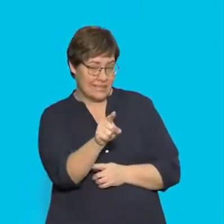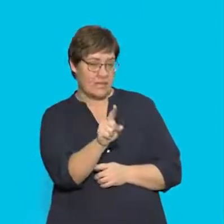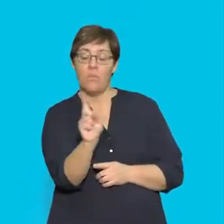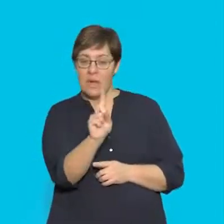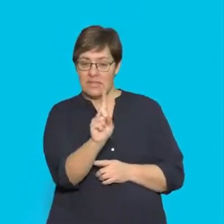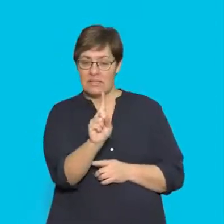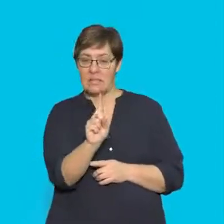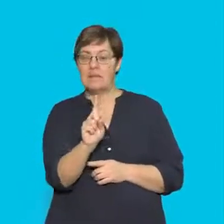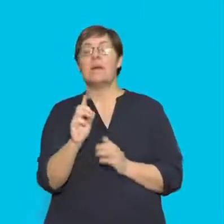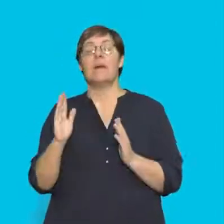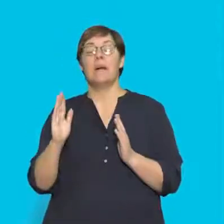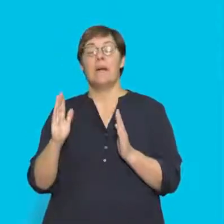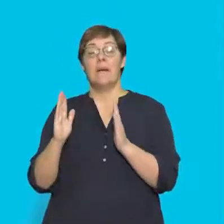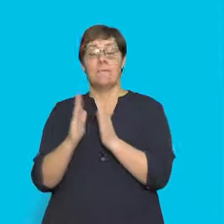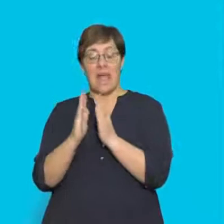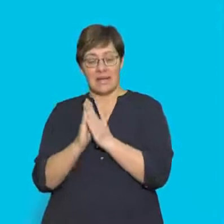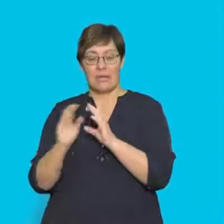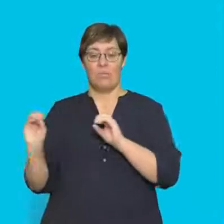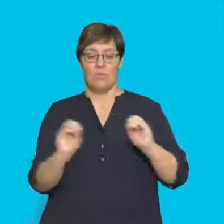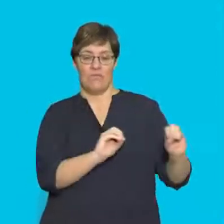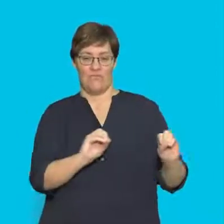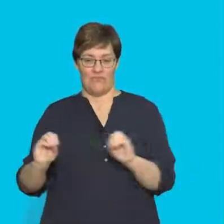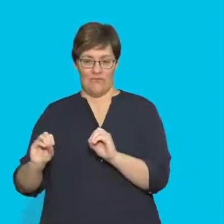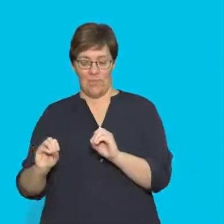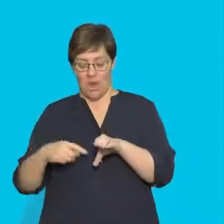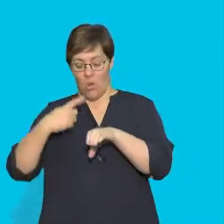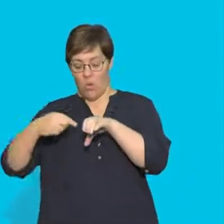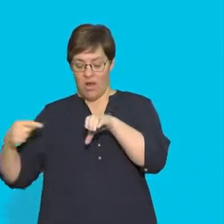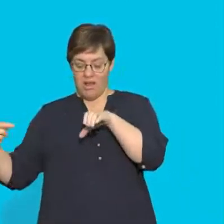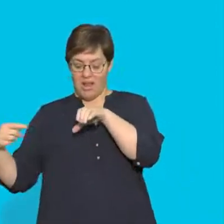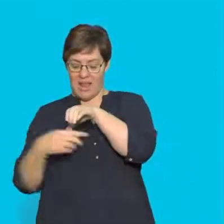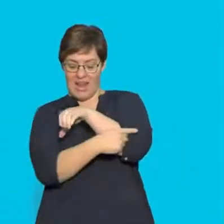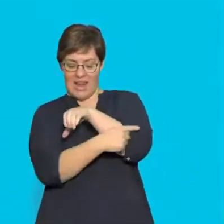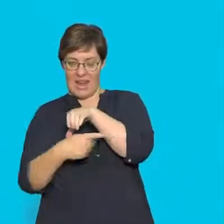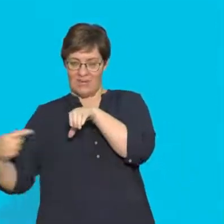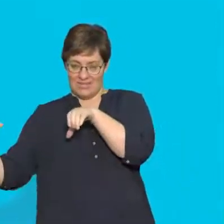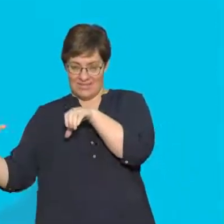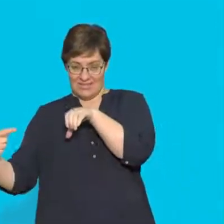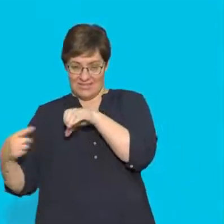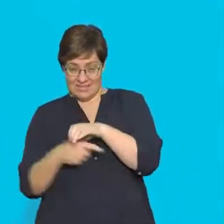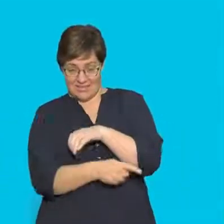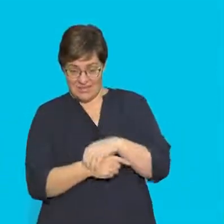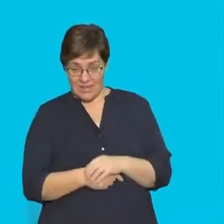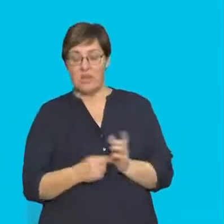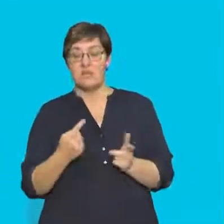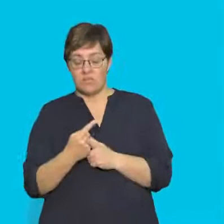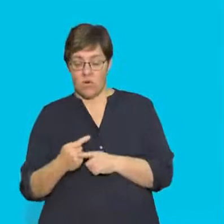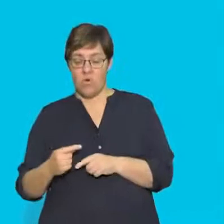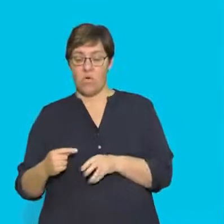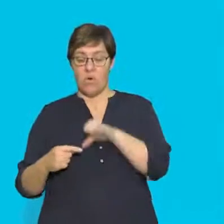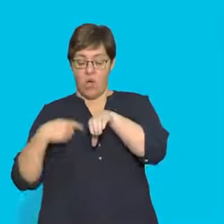magnet and its relationship to a coil. So if we move the magnet towards this